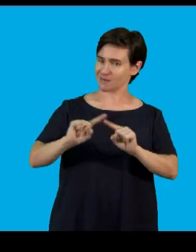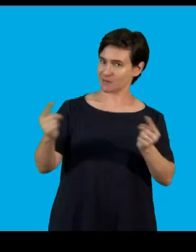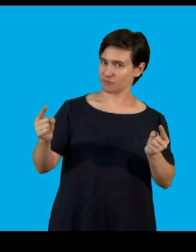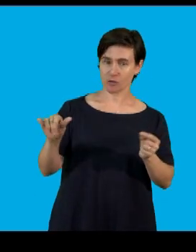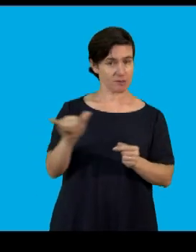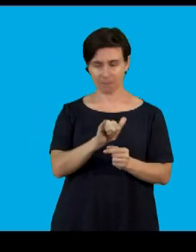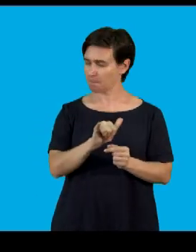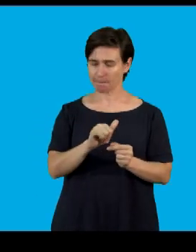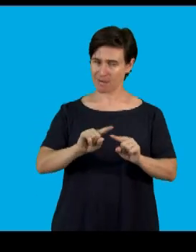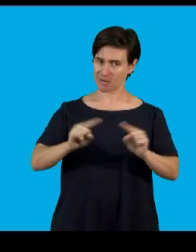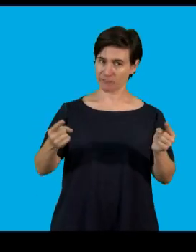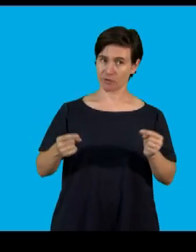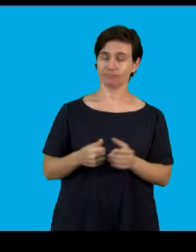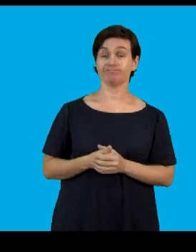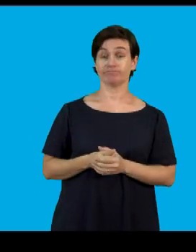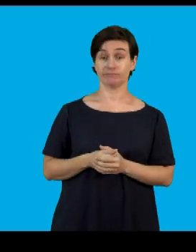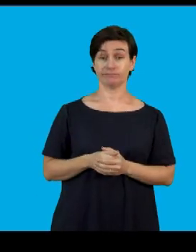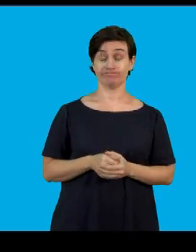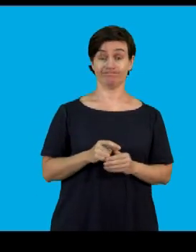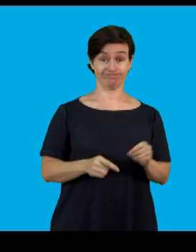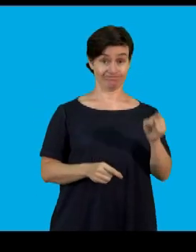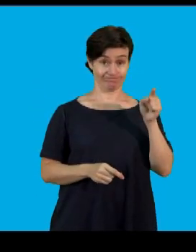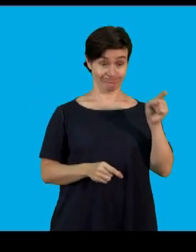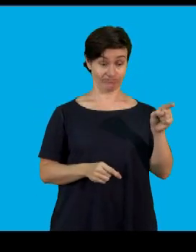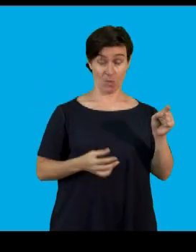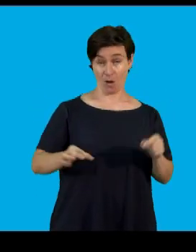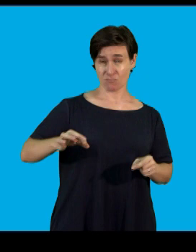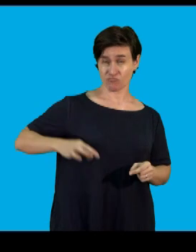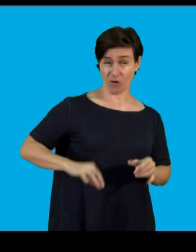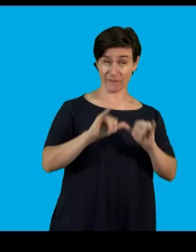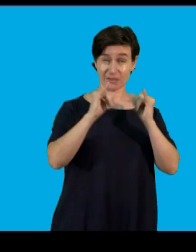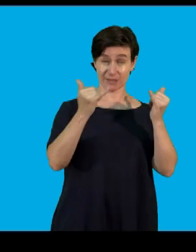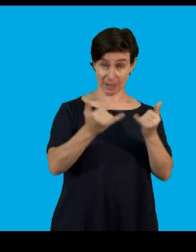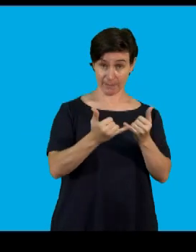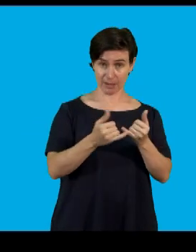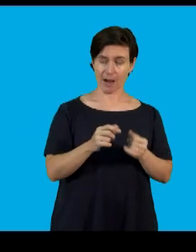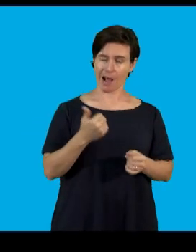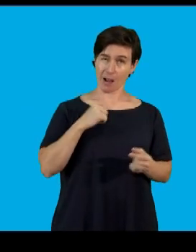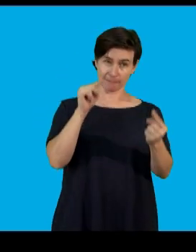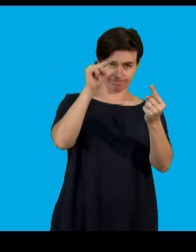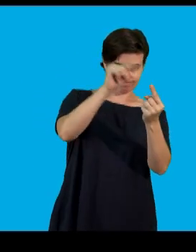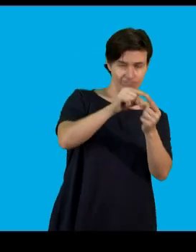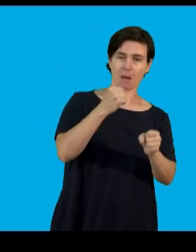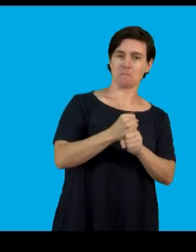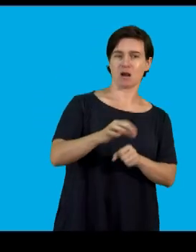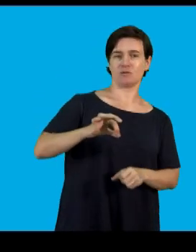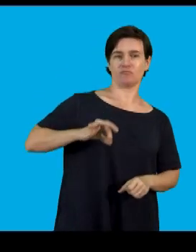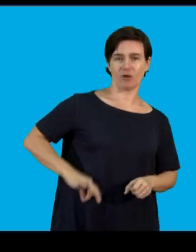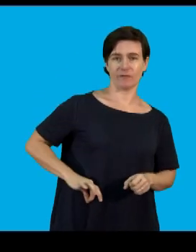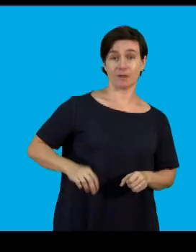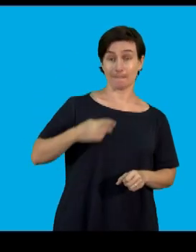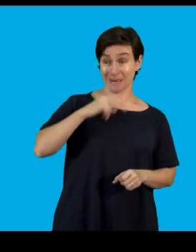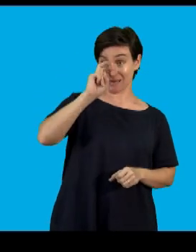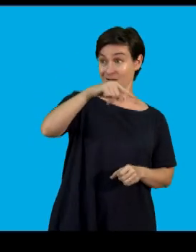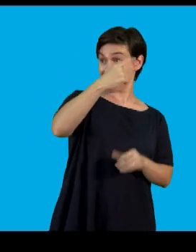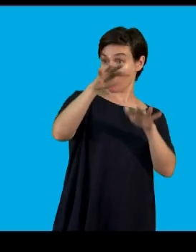right, profit company, let's hear. The aim is to make a profit, rely on